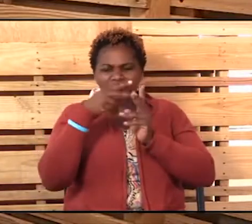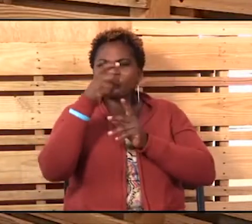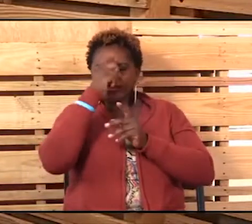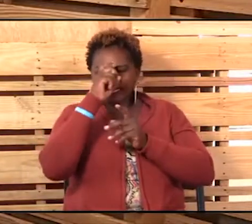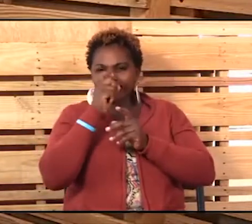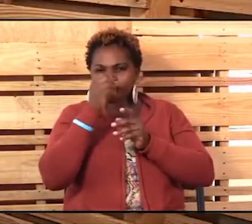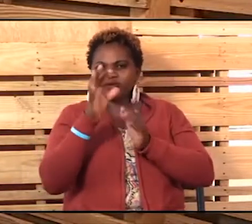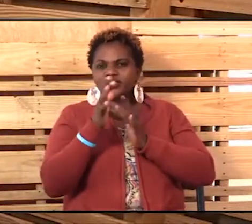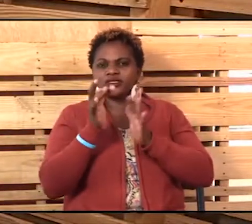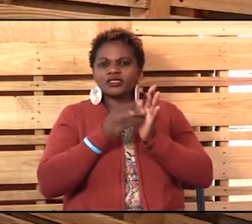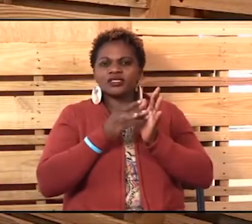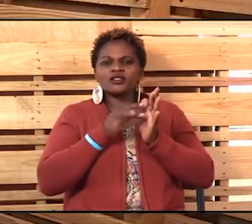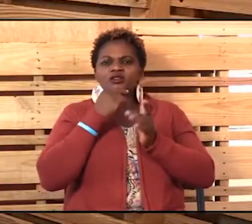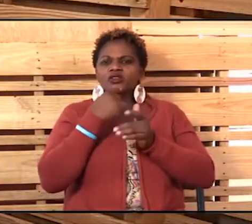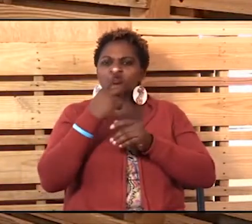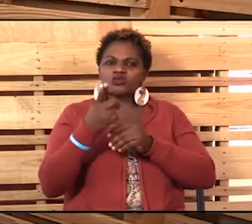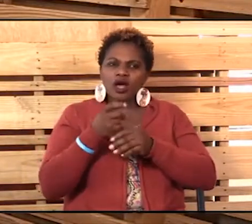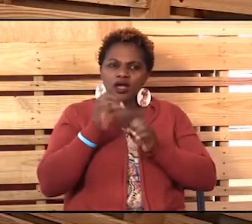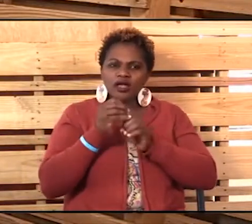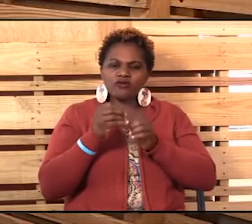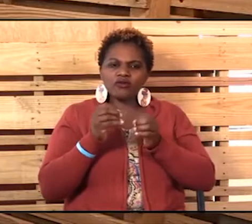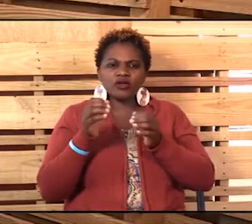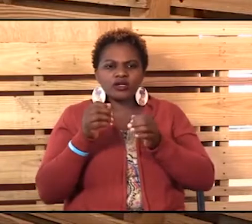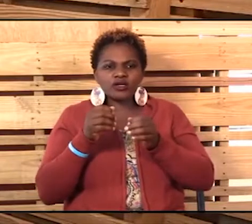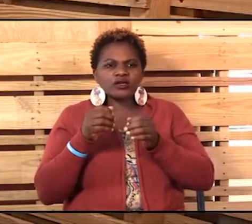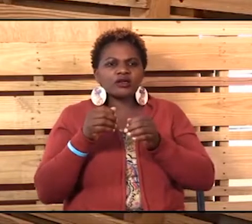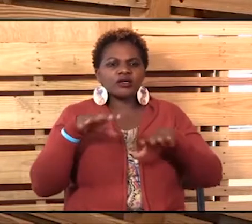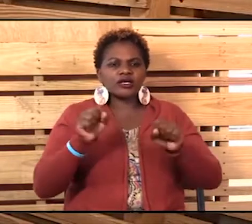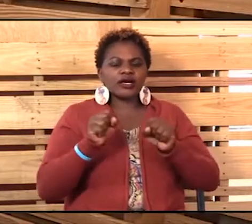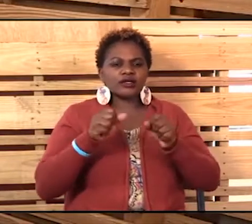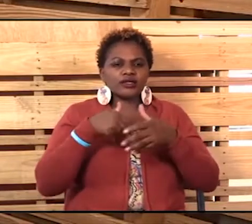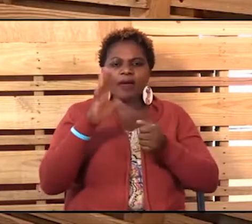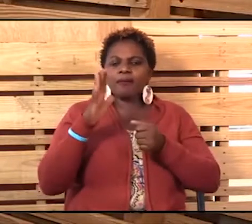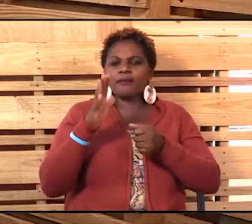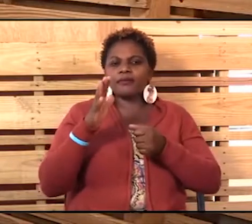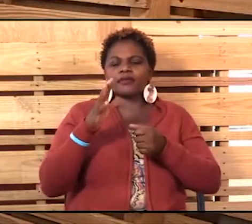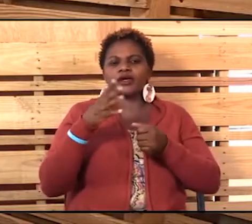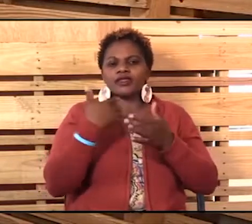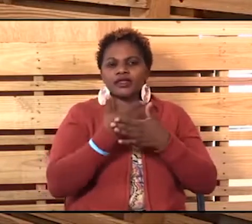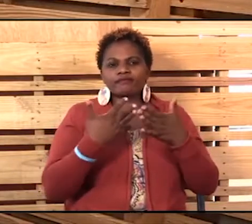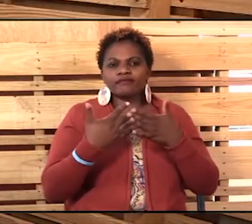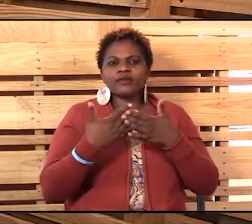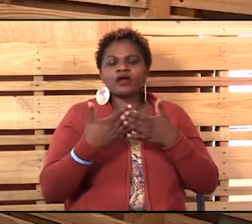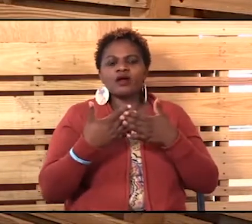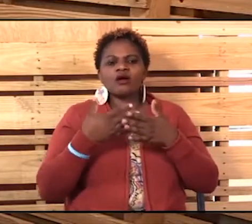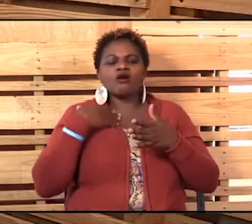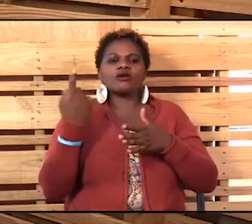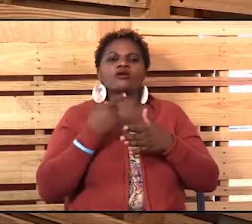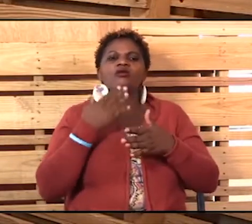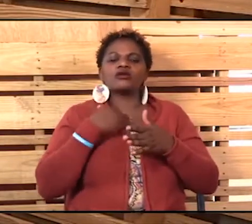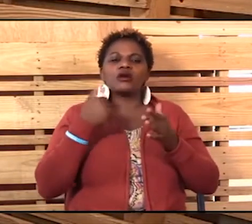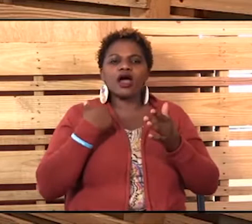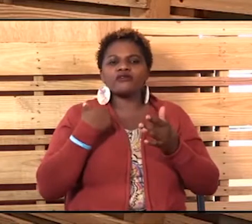jealous of Jesus. And they were not sure if he would take over and get them out as kings as well. So they only wanted to